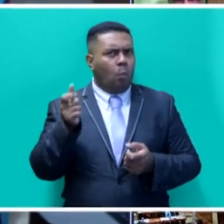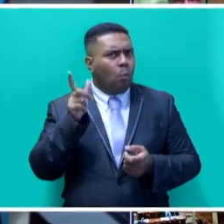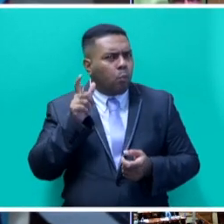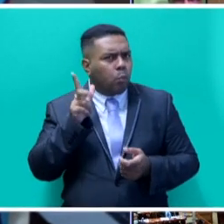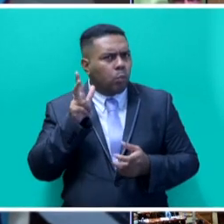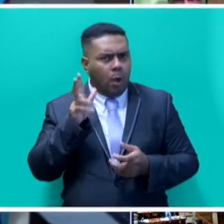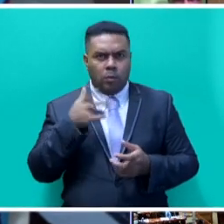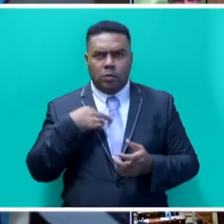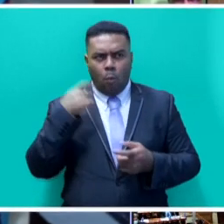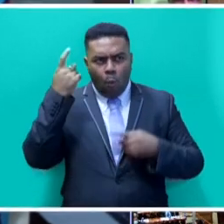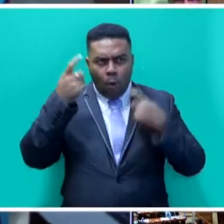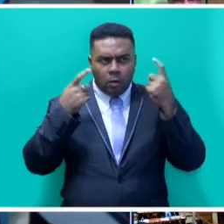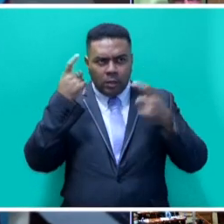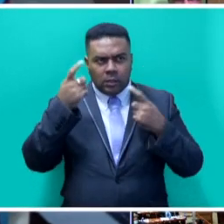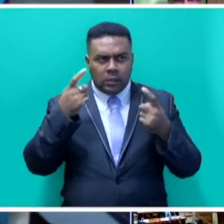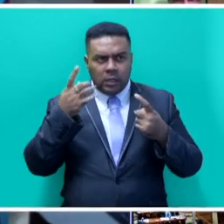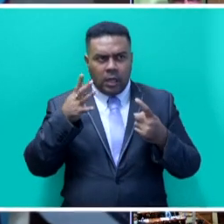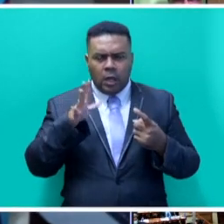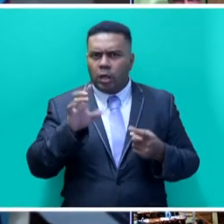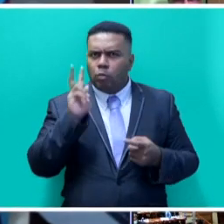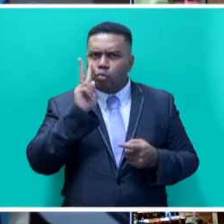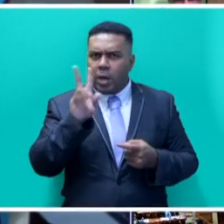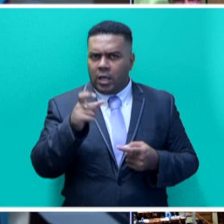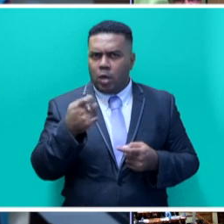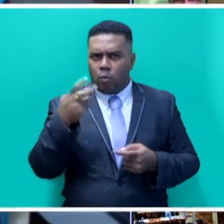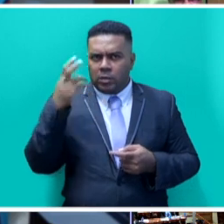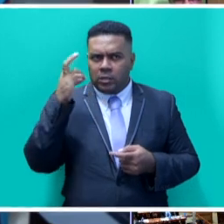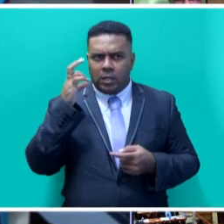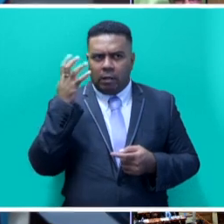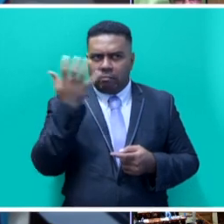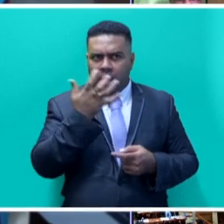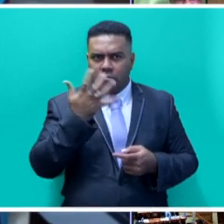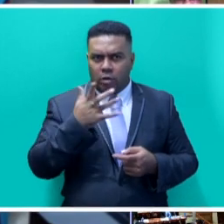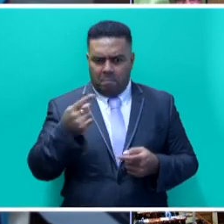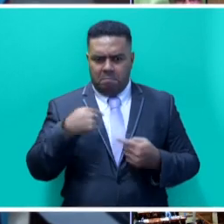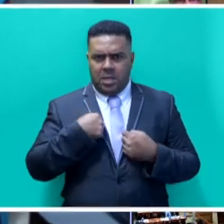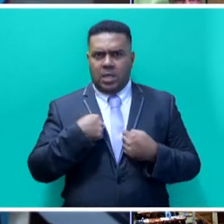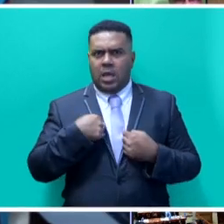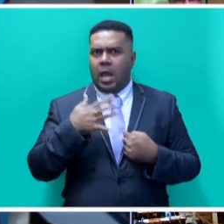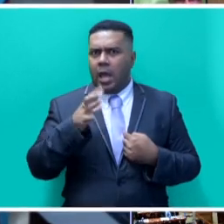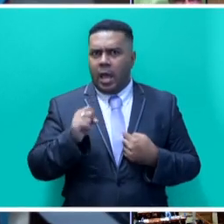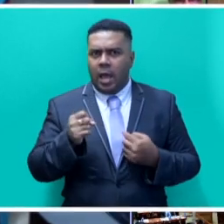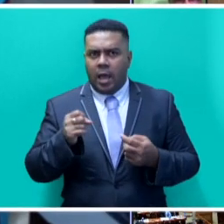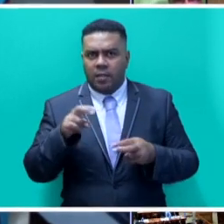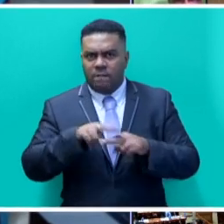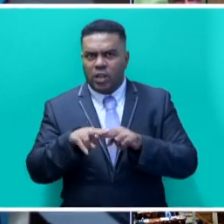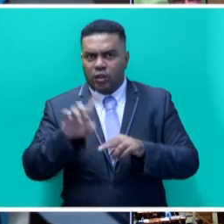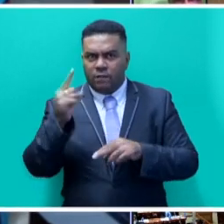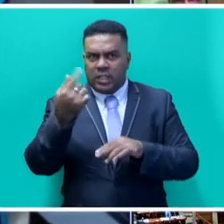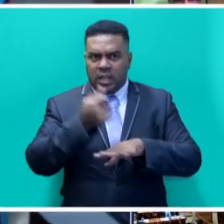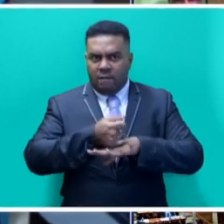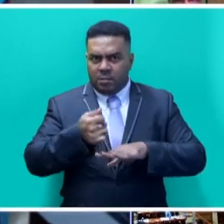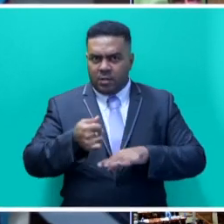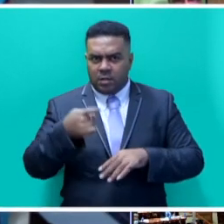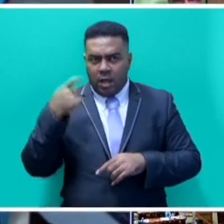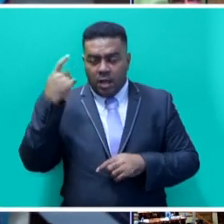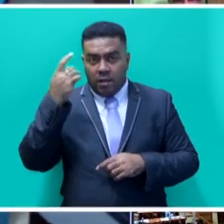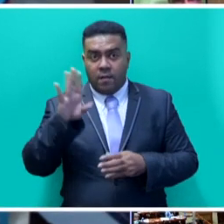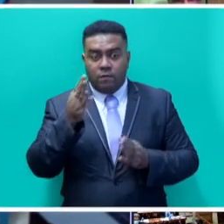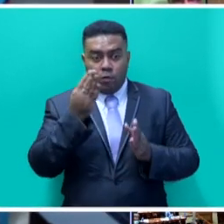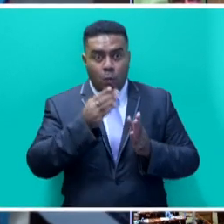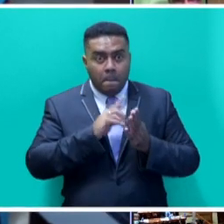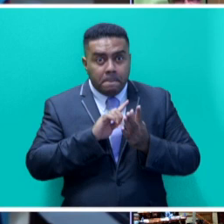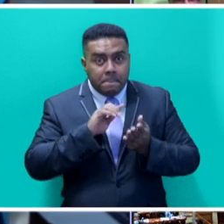was worried. It looked like he was threatening me and threatening the Fiji First government. If you pass the